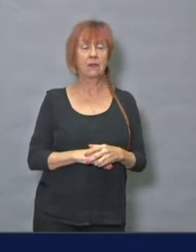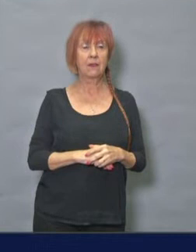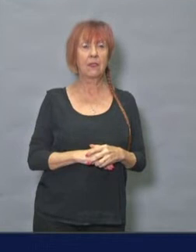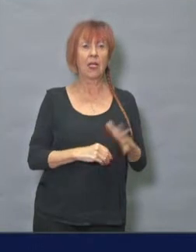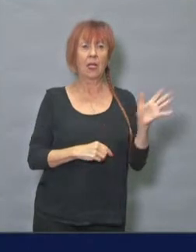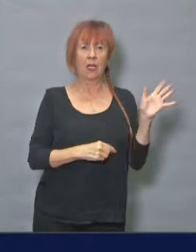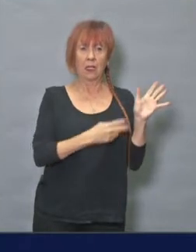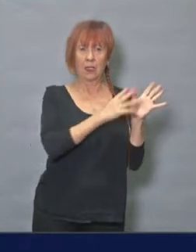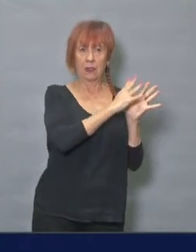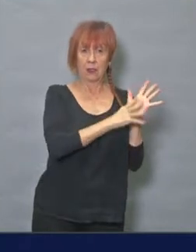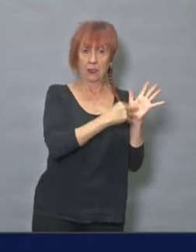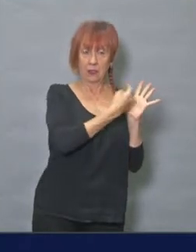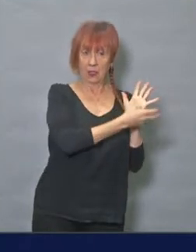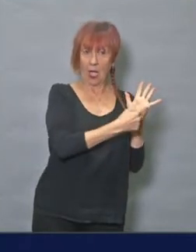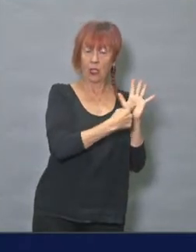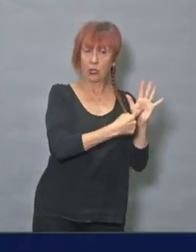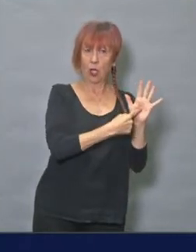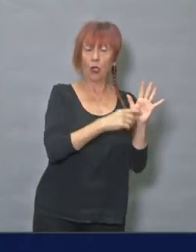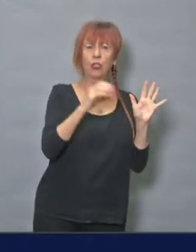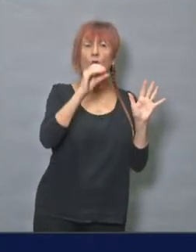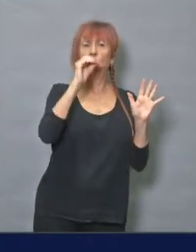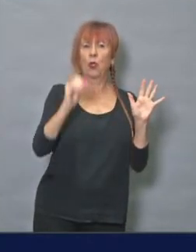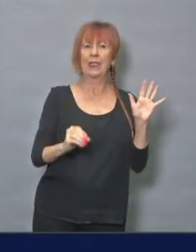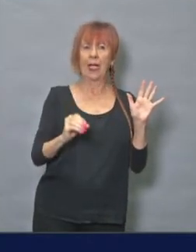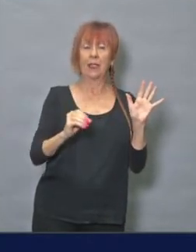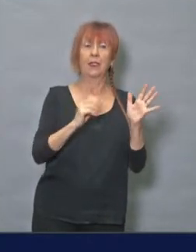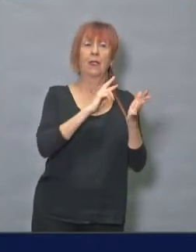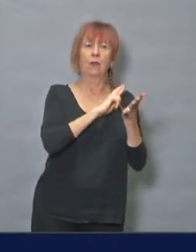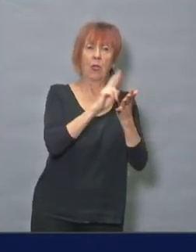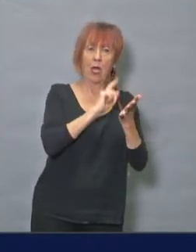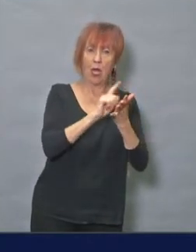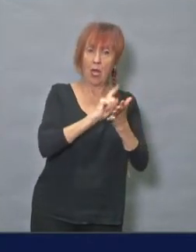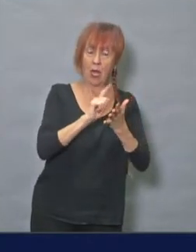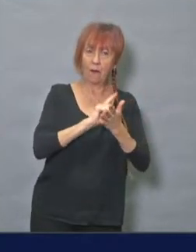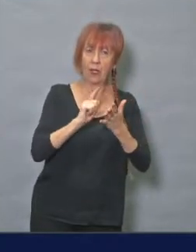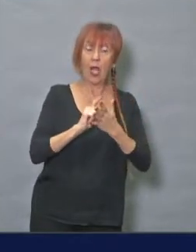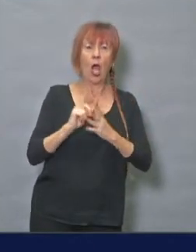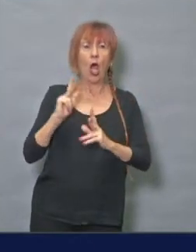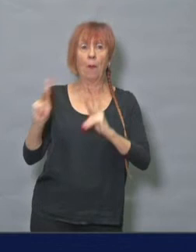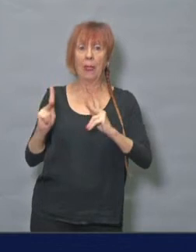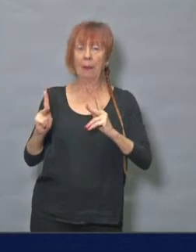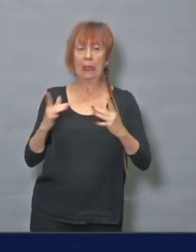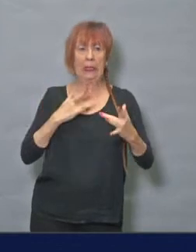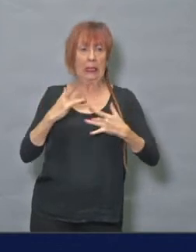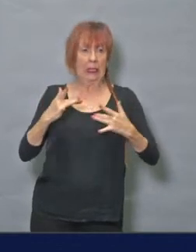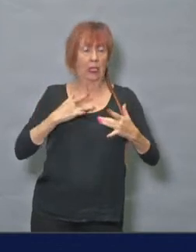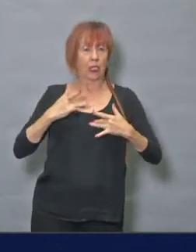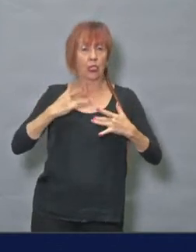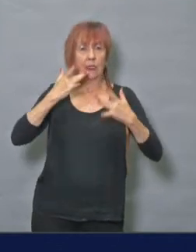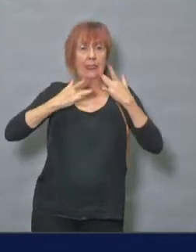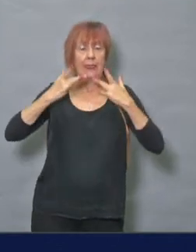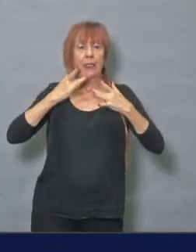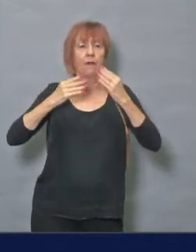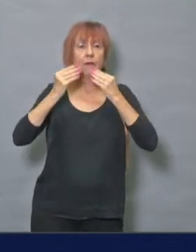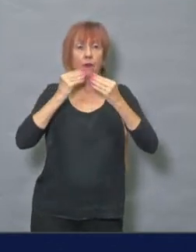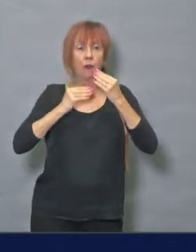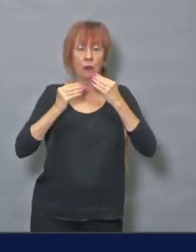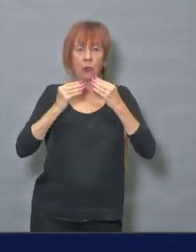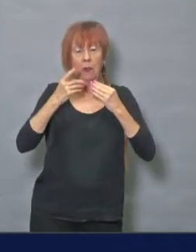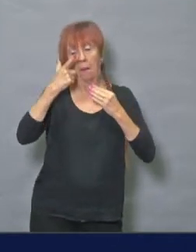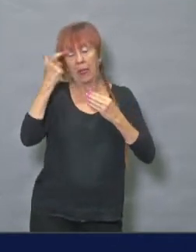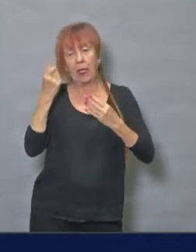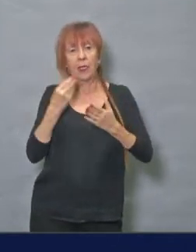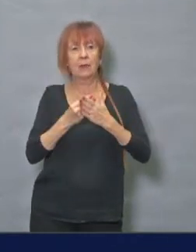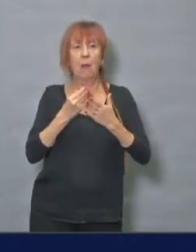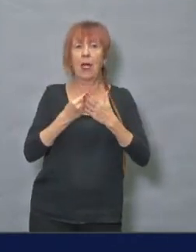This slide shows the percent of residents by week who were concerned about running out of food because of money or other resources in the